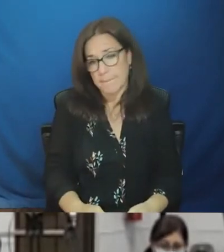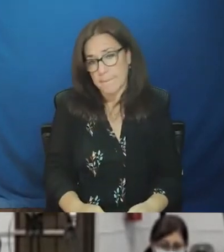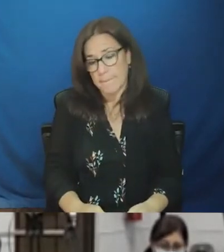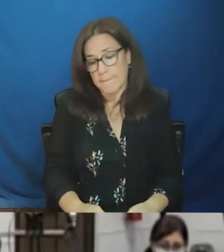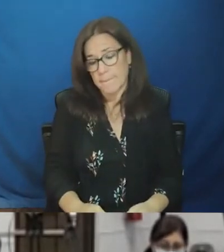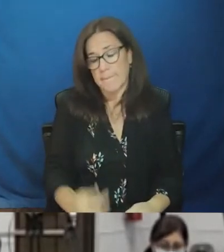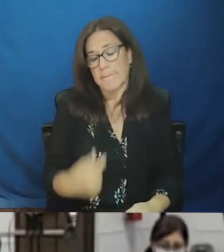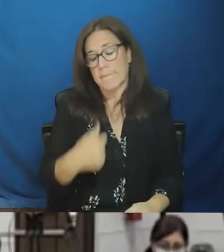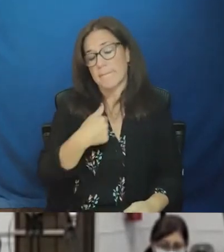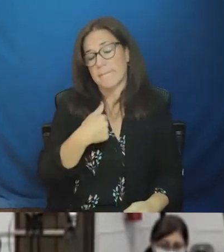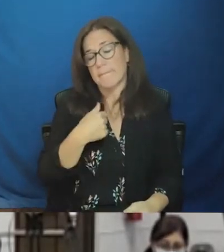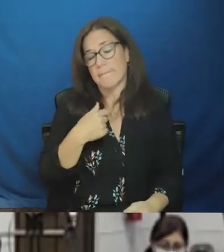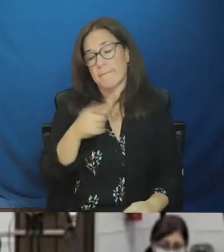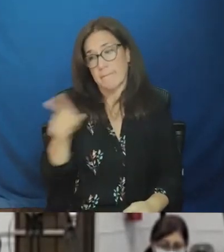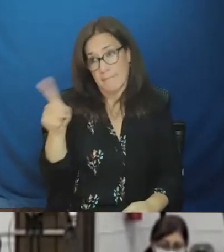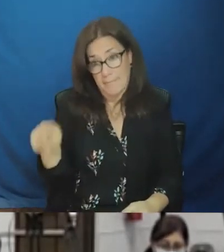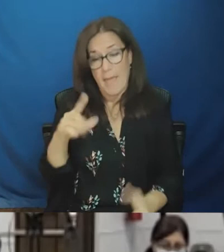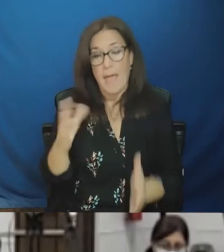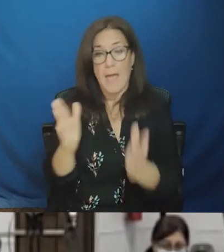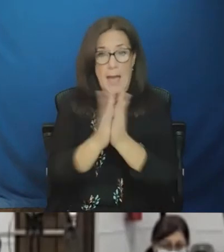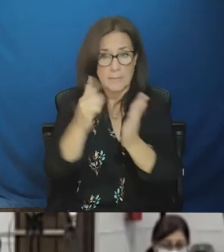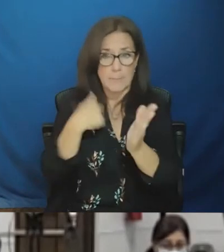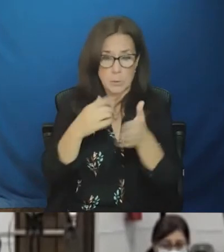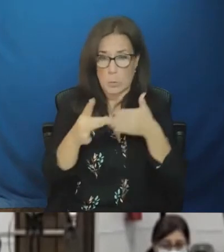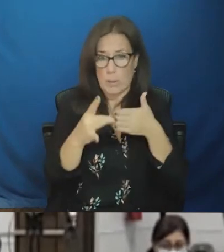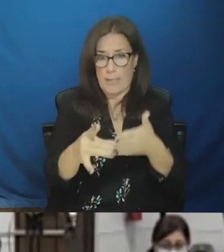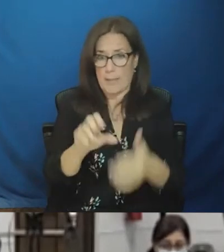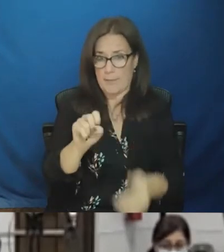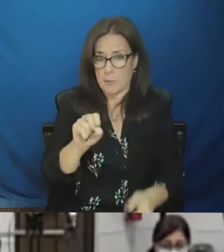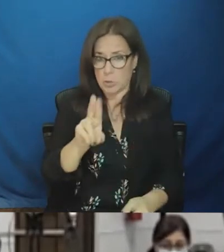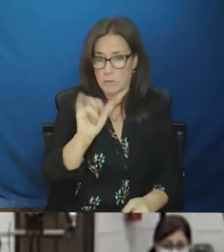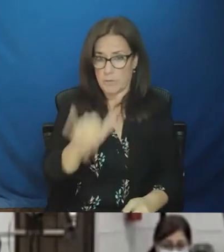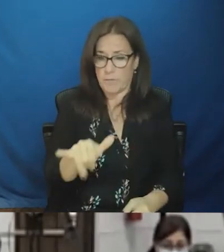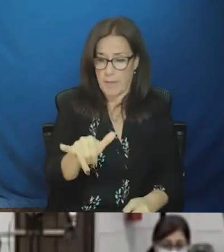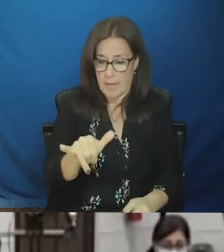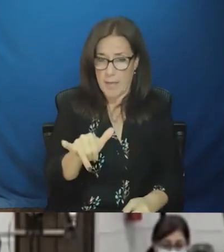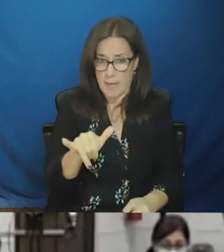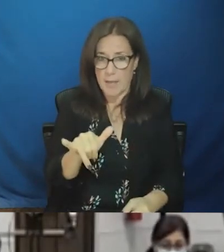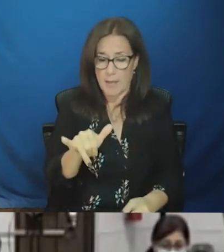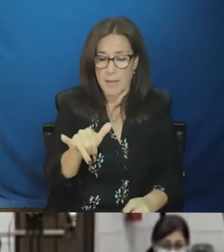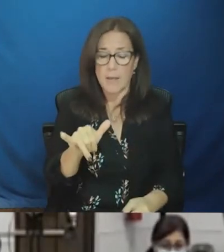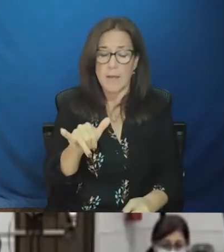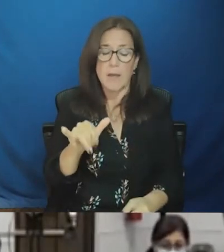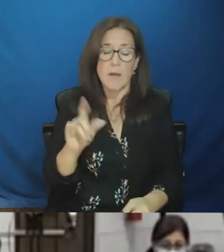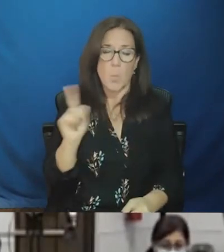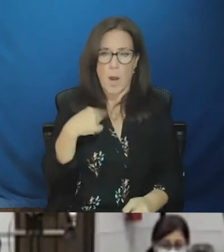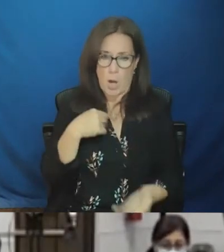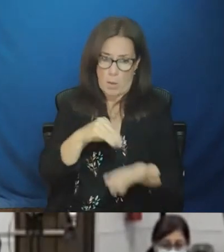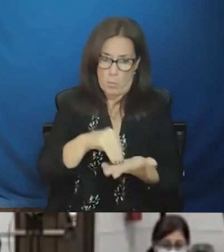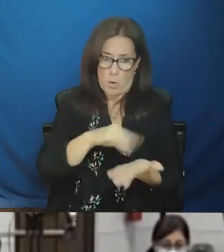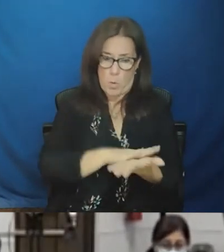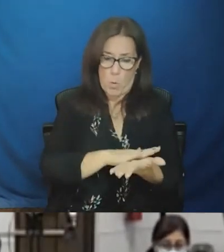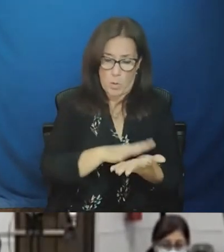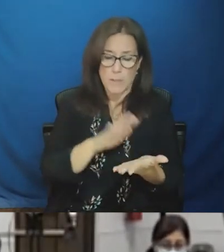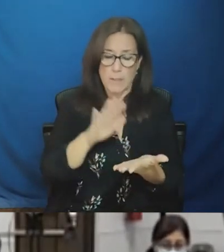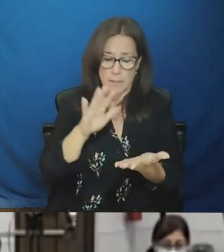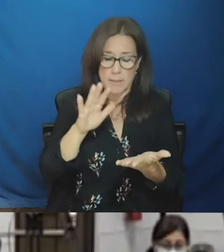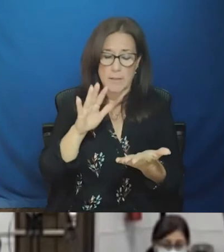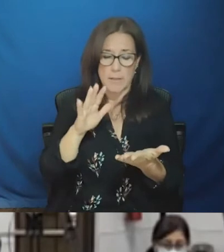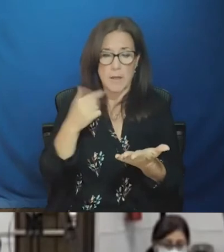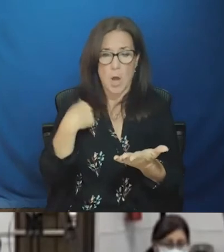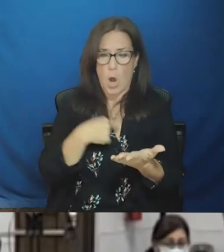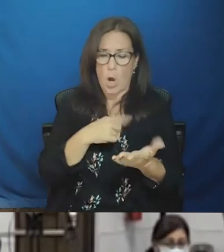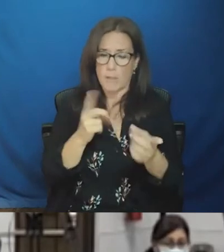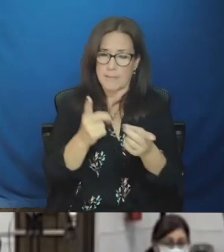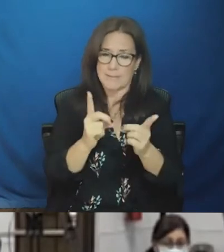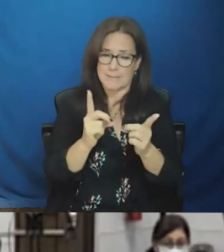complete a survey where I reported our district's prevention and intervention programs that we use